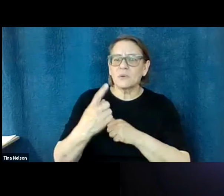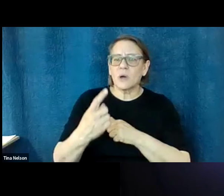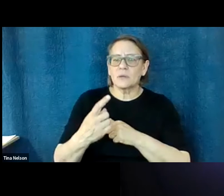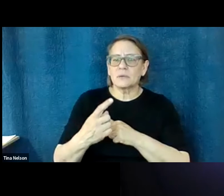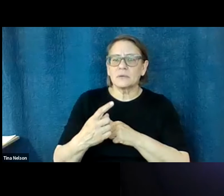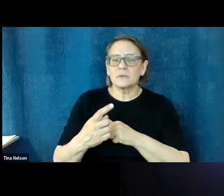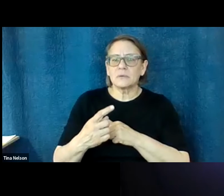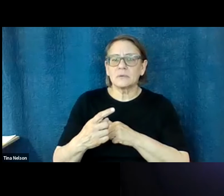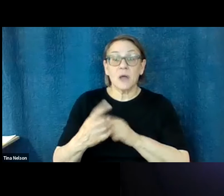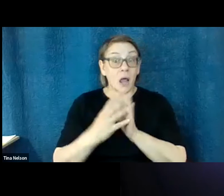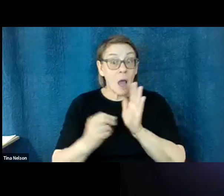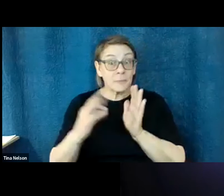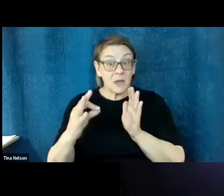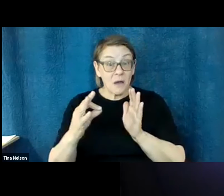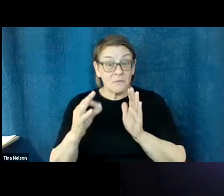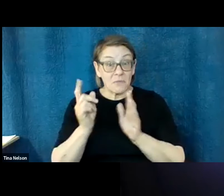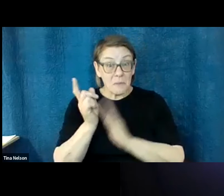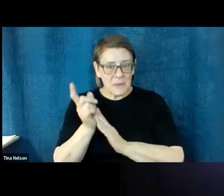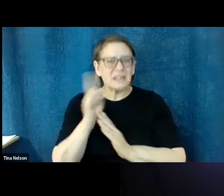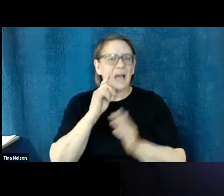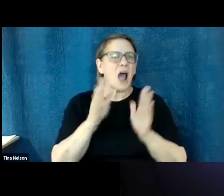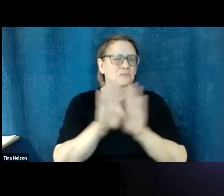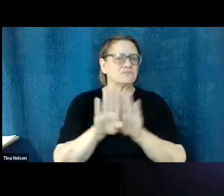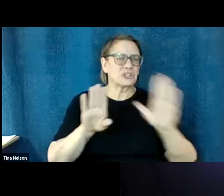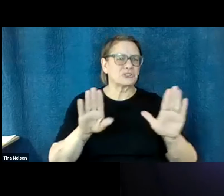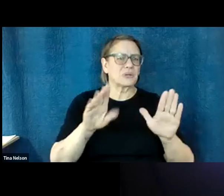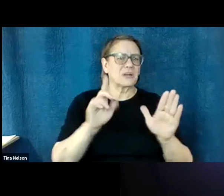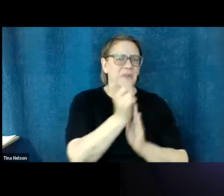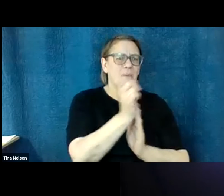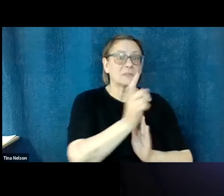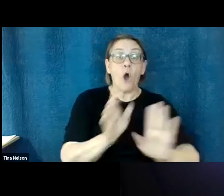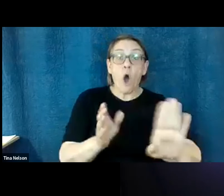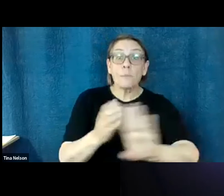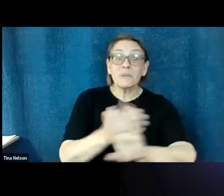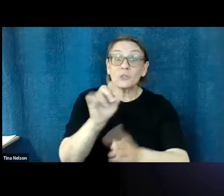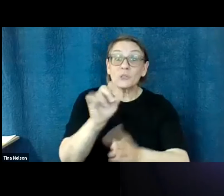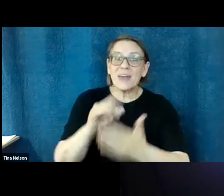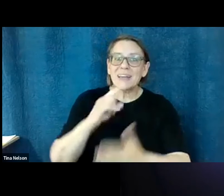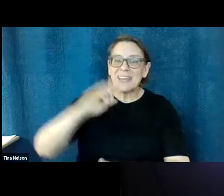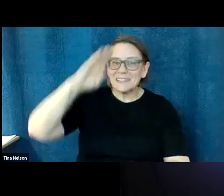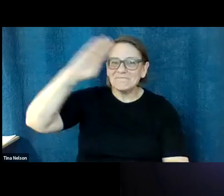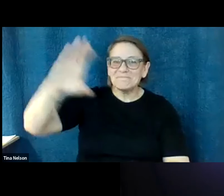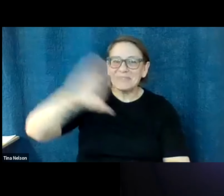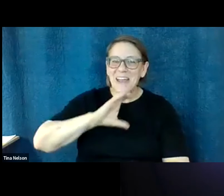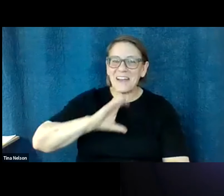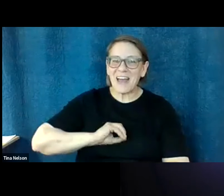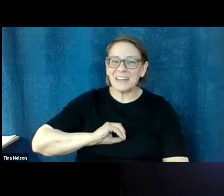A copy of the minutes? I can share screen with the minutes. Well, before you do that, let's say Caroline joined us.